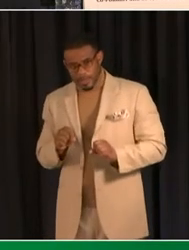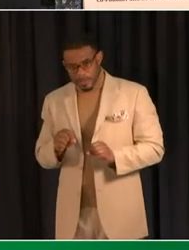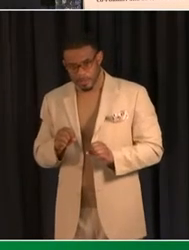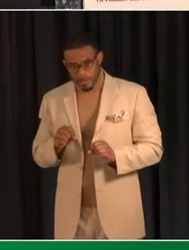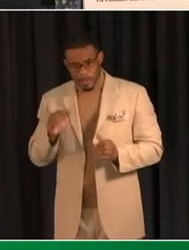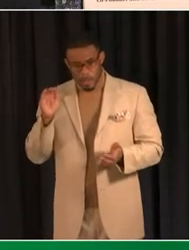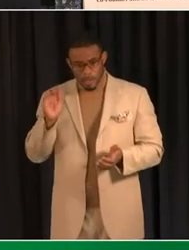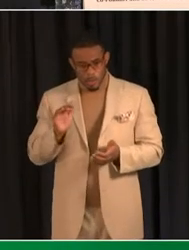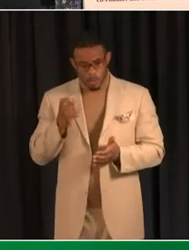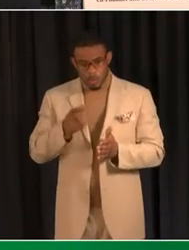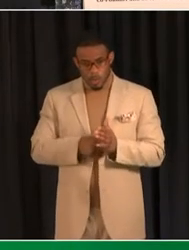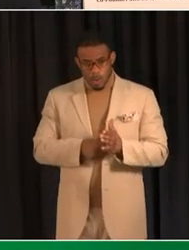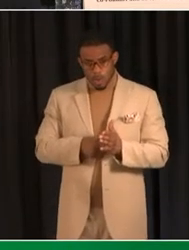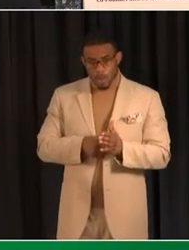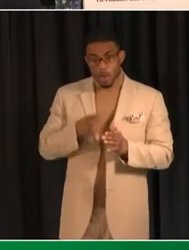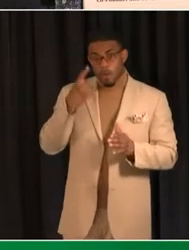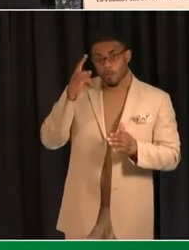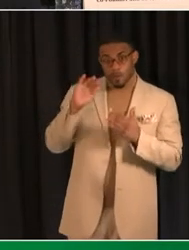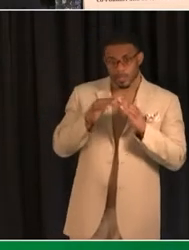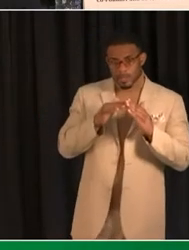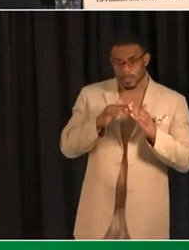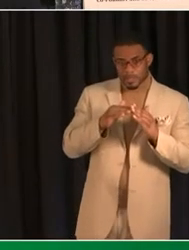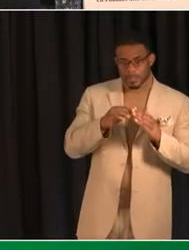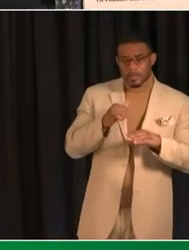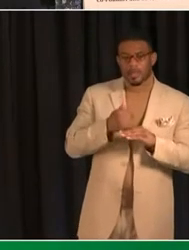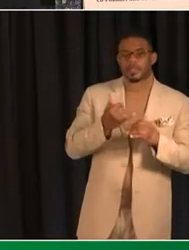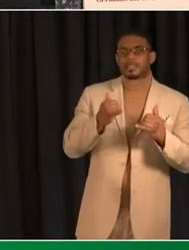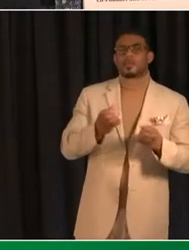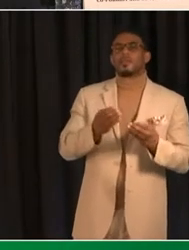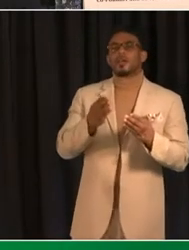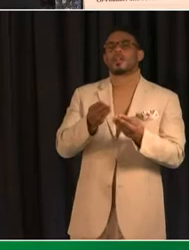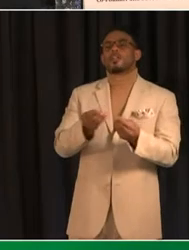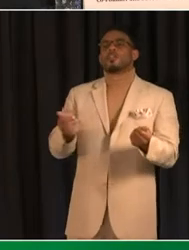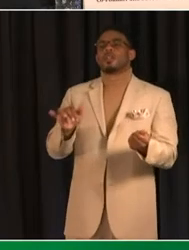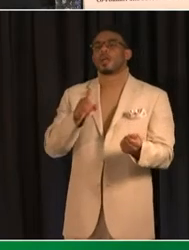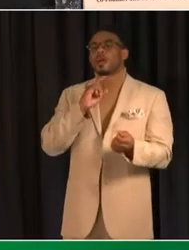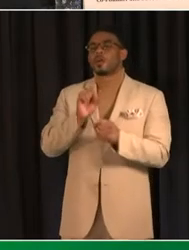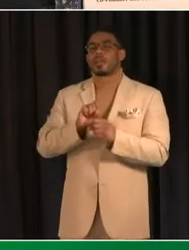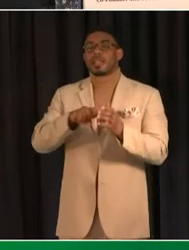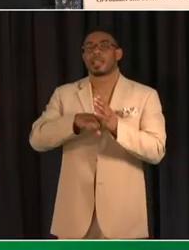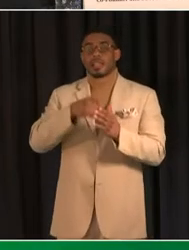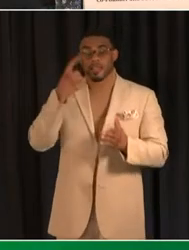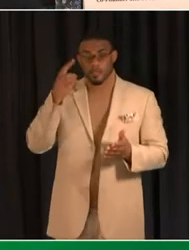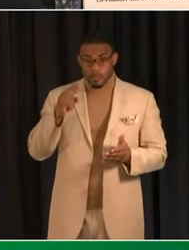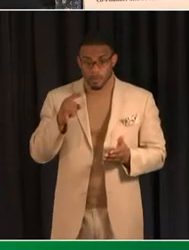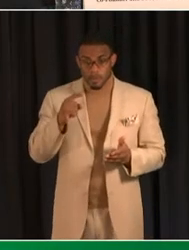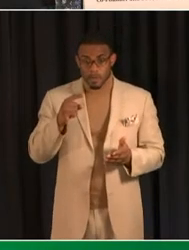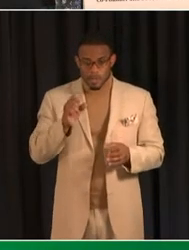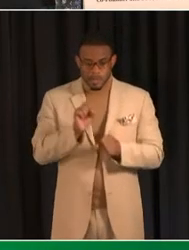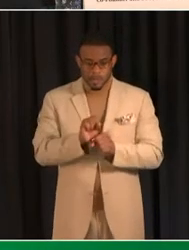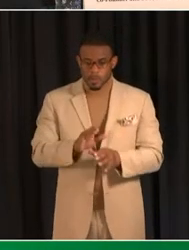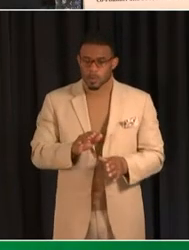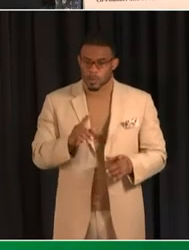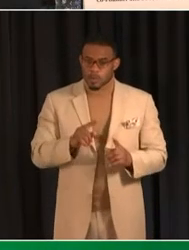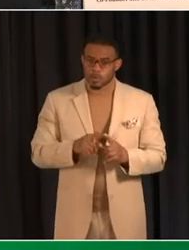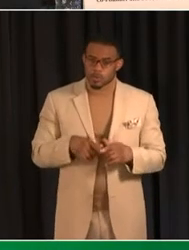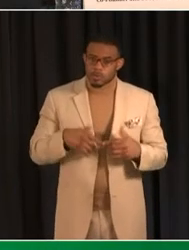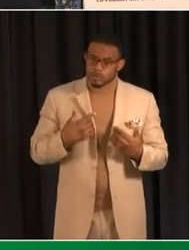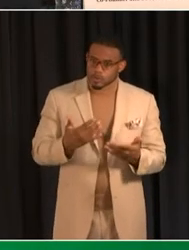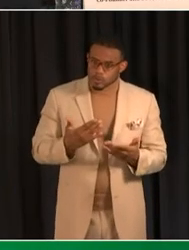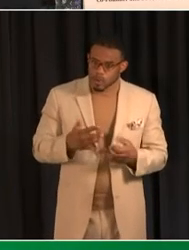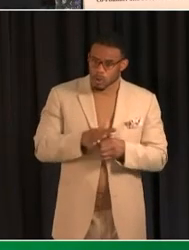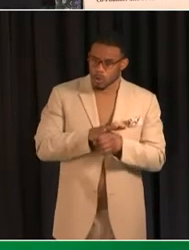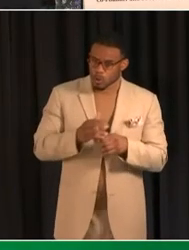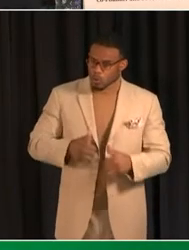that can lower the cost for the city's output, but still providing solutions that are really key for employees